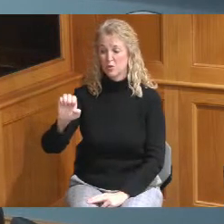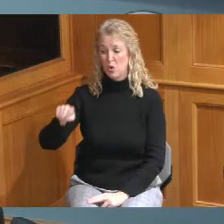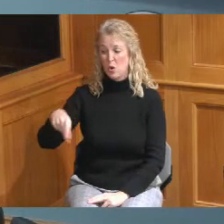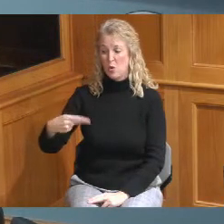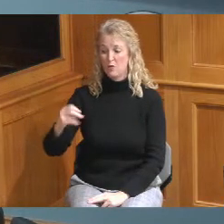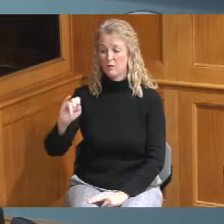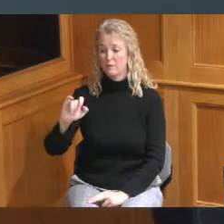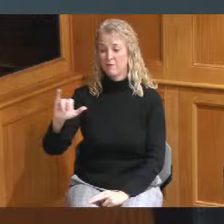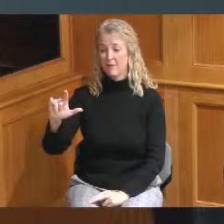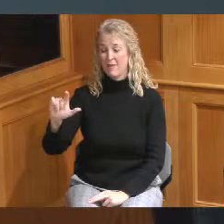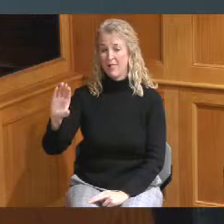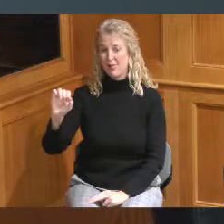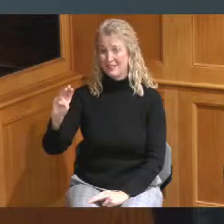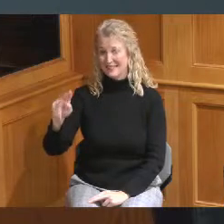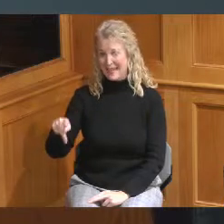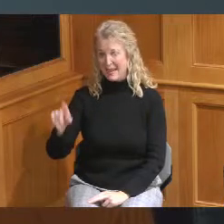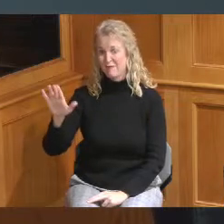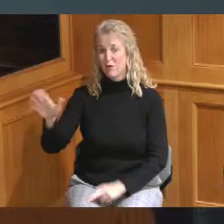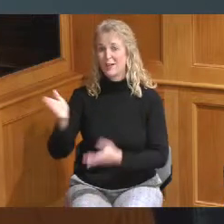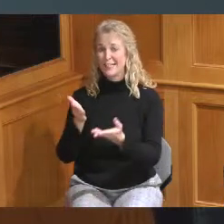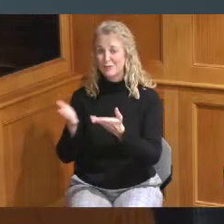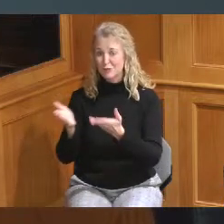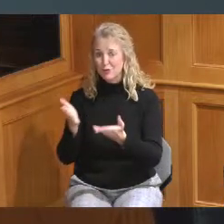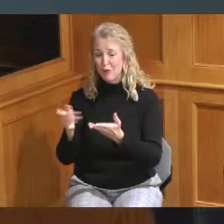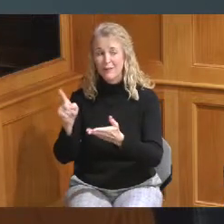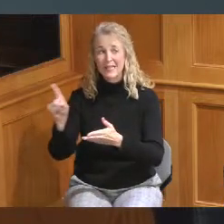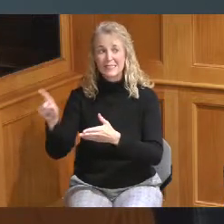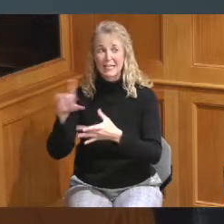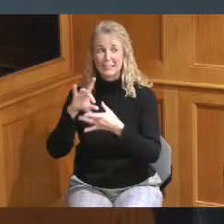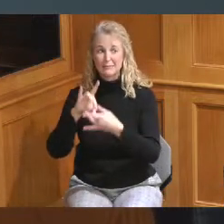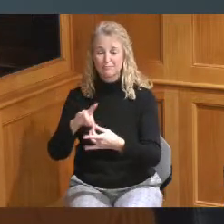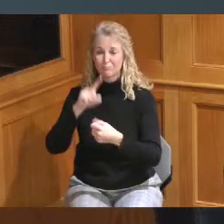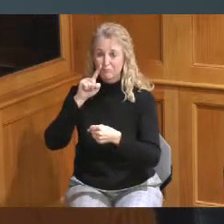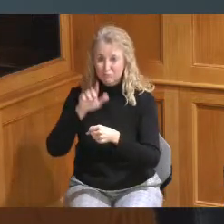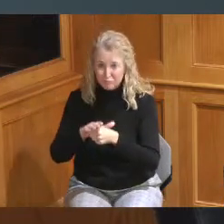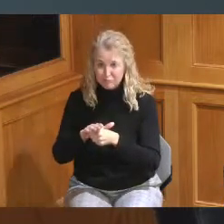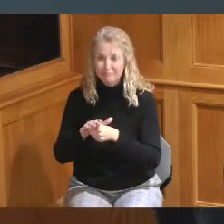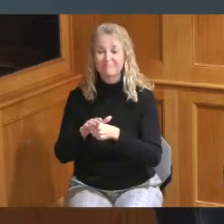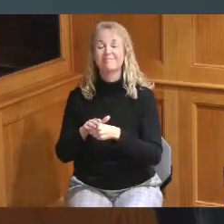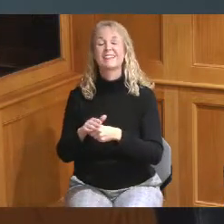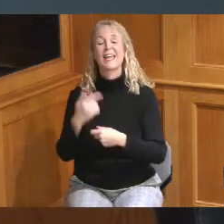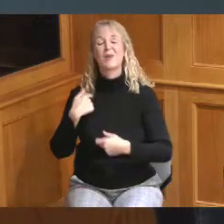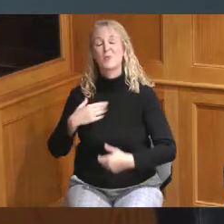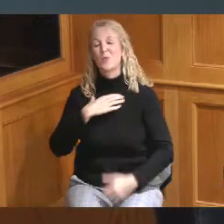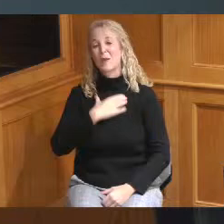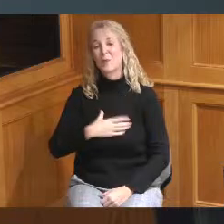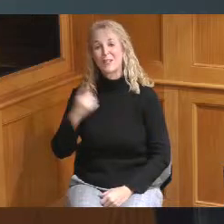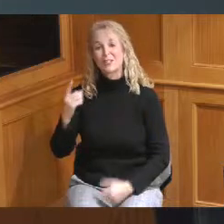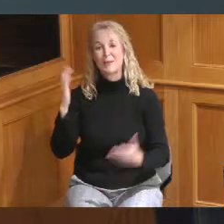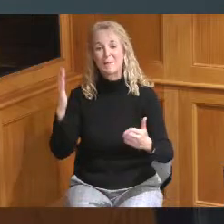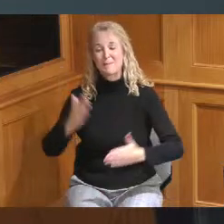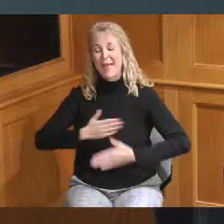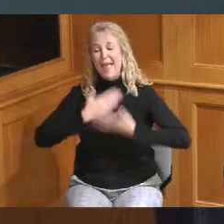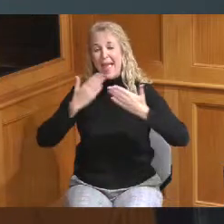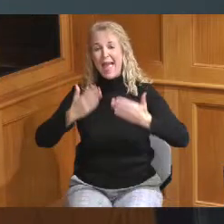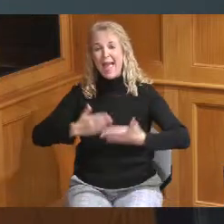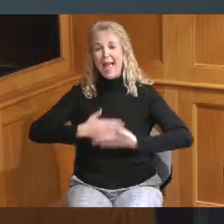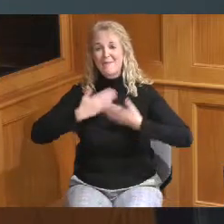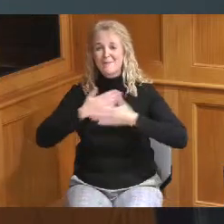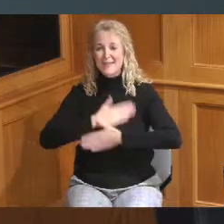his outstanding service and dedication to Hamilton County and wish him a long, happy, and fulfilling